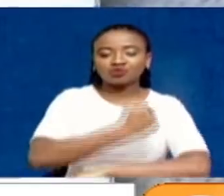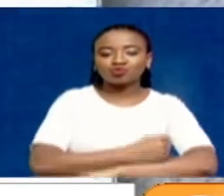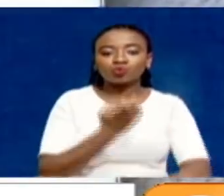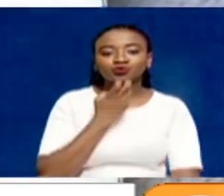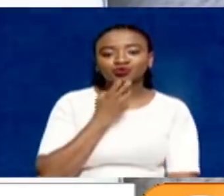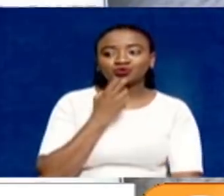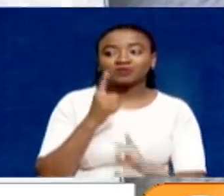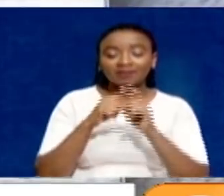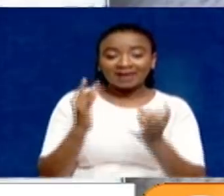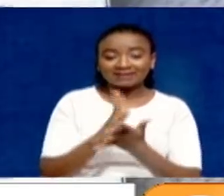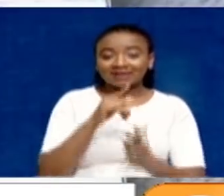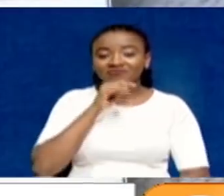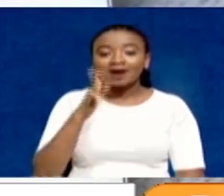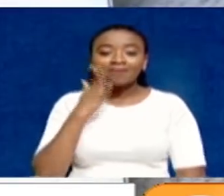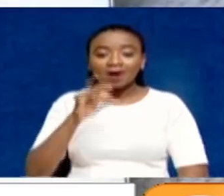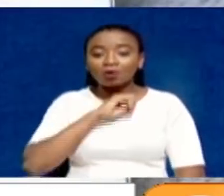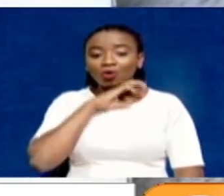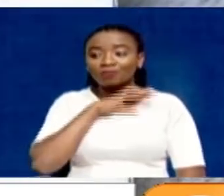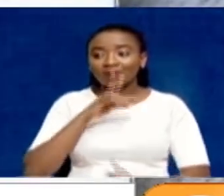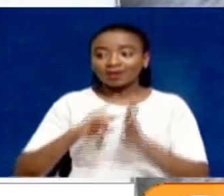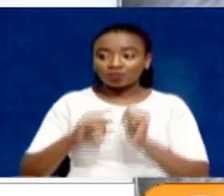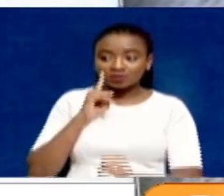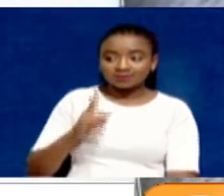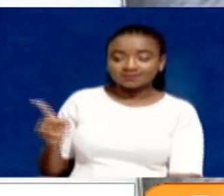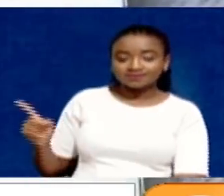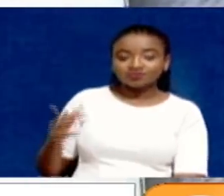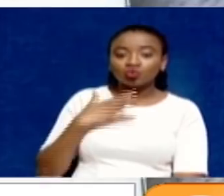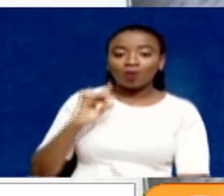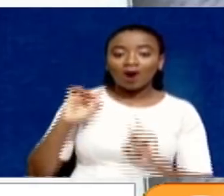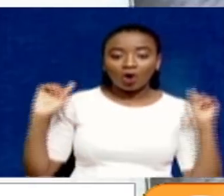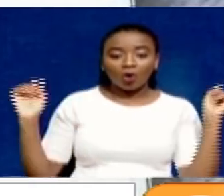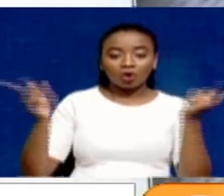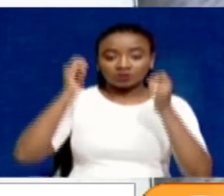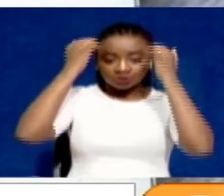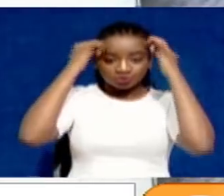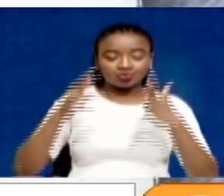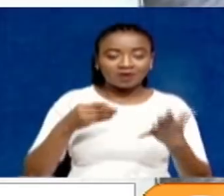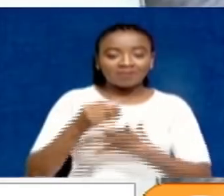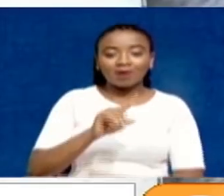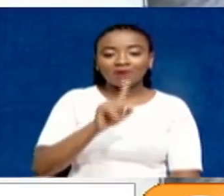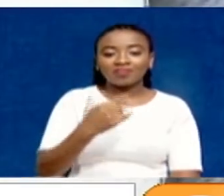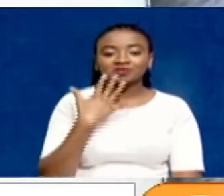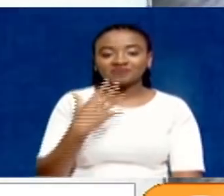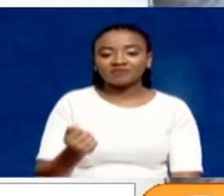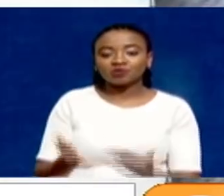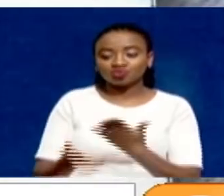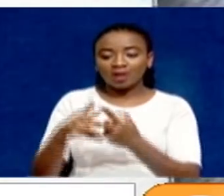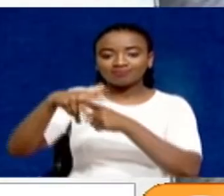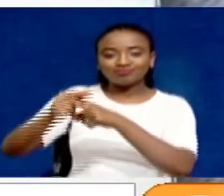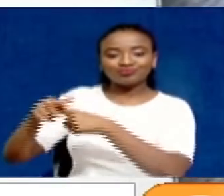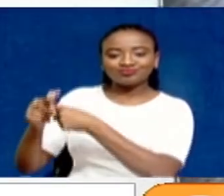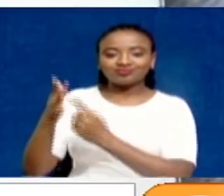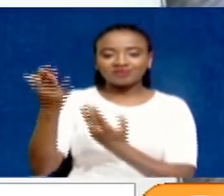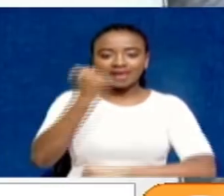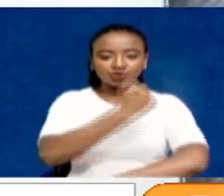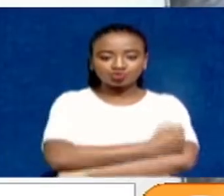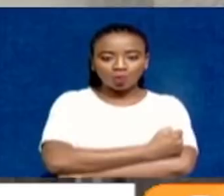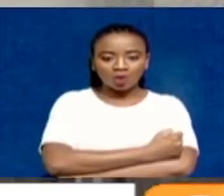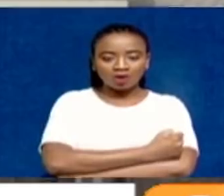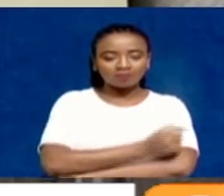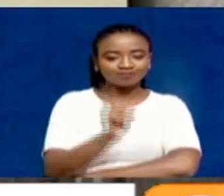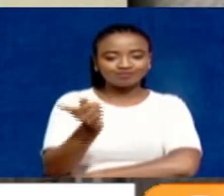decision reached by the school management to have all students pay 1,500 shillings for damages incurred during the